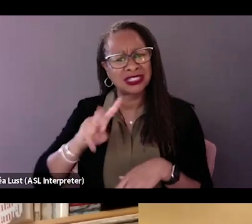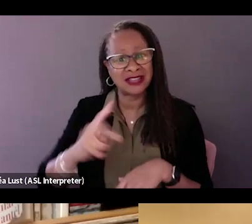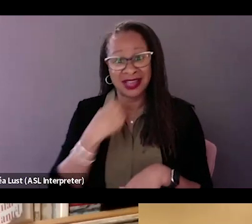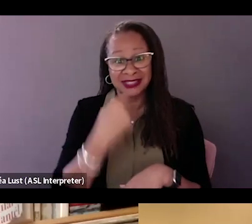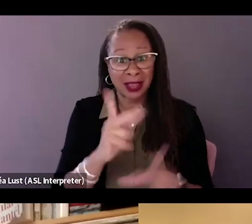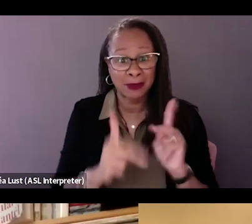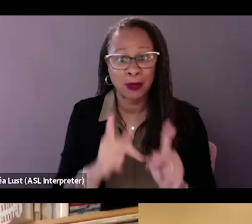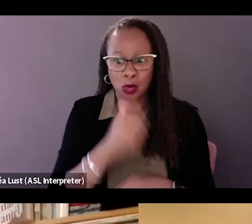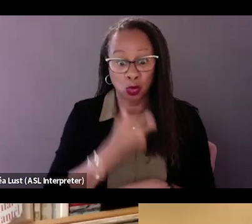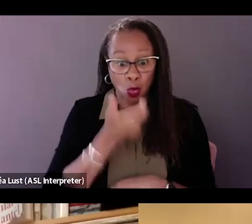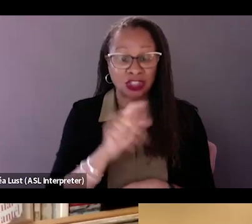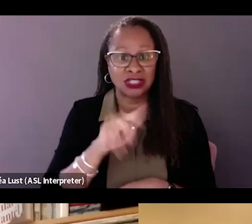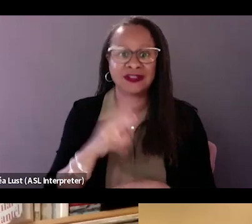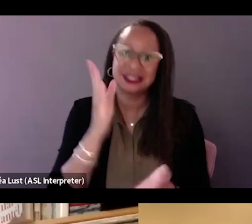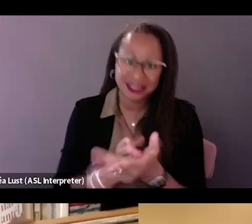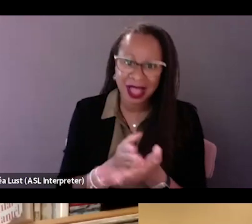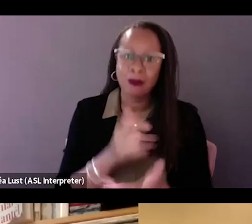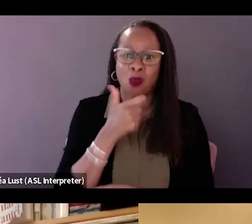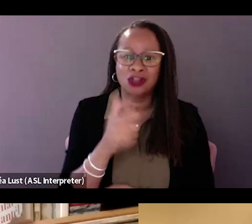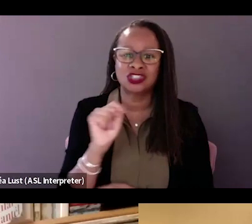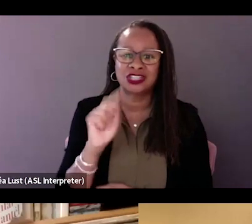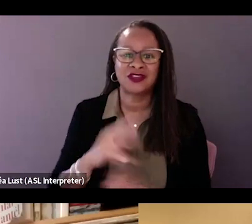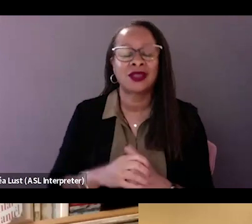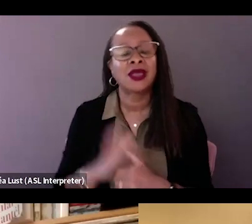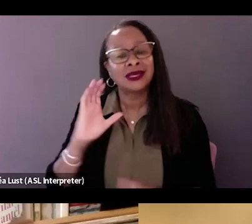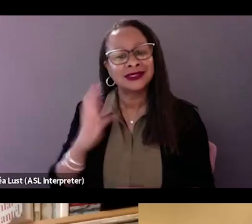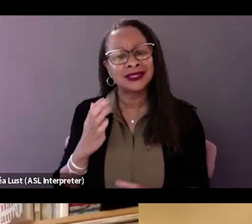people to stop watching TV. And it seemed like